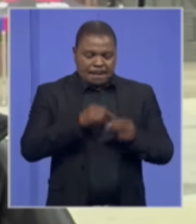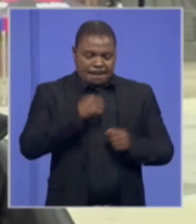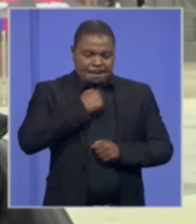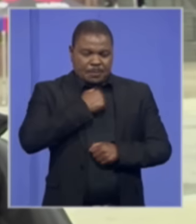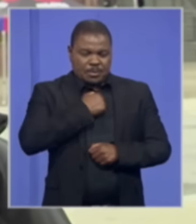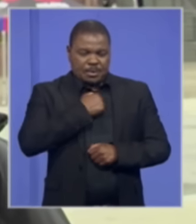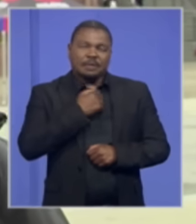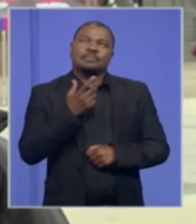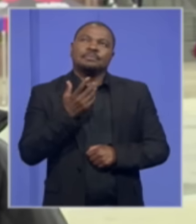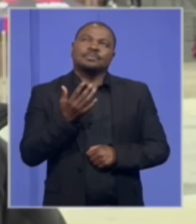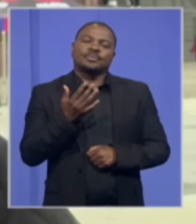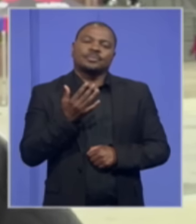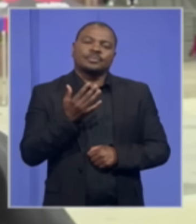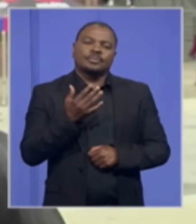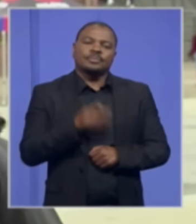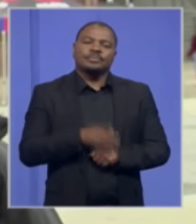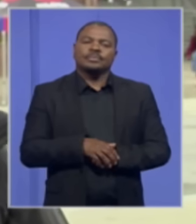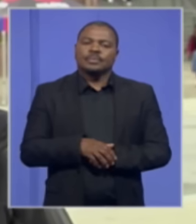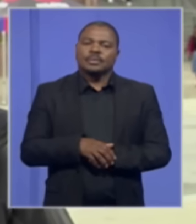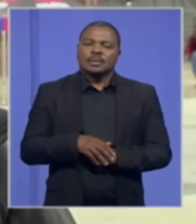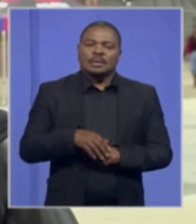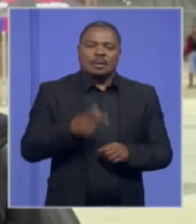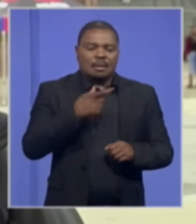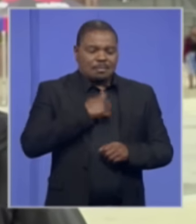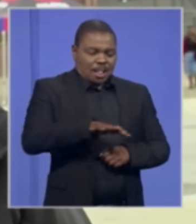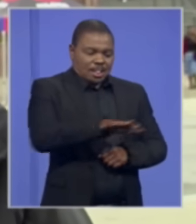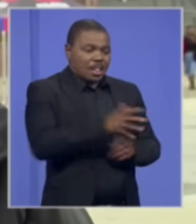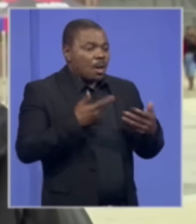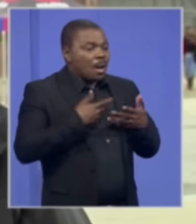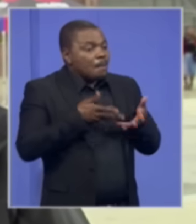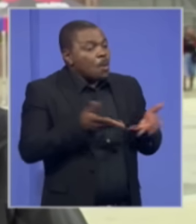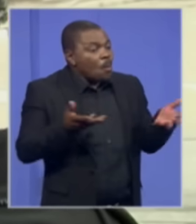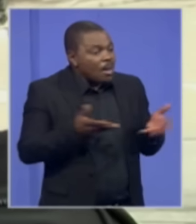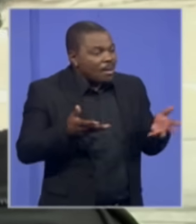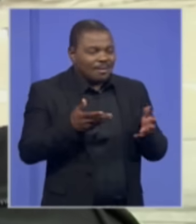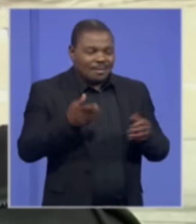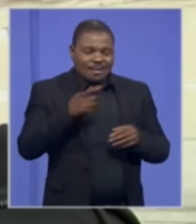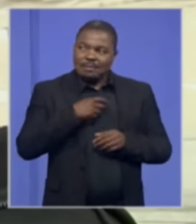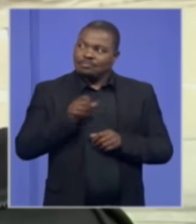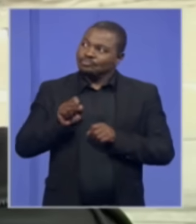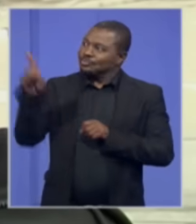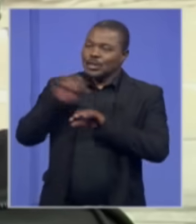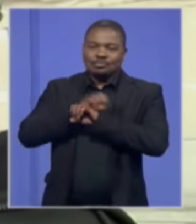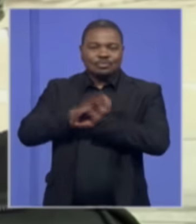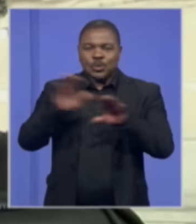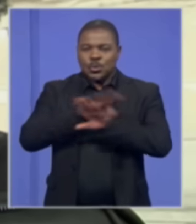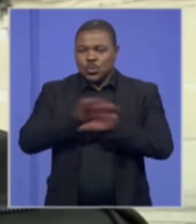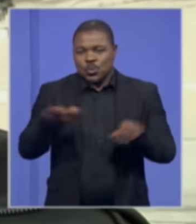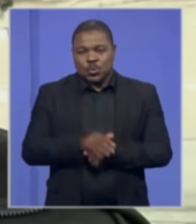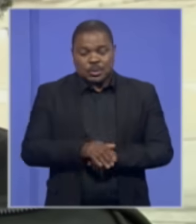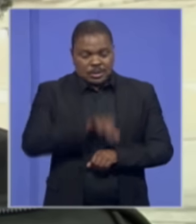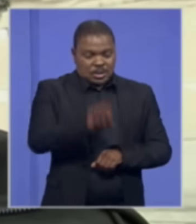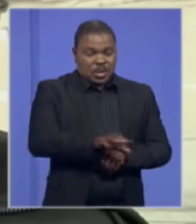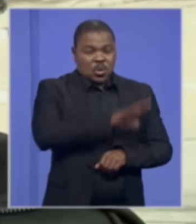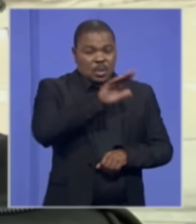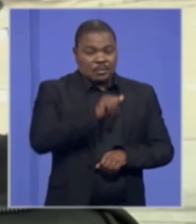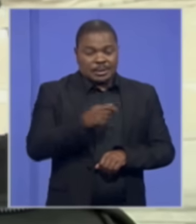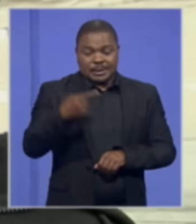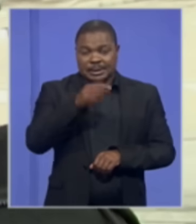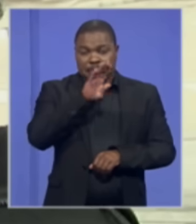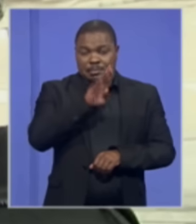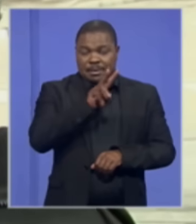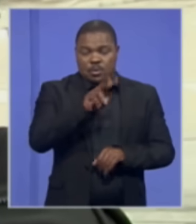I will stop posting my location on Facebook. The rate of the gender-based violence in South Africa, we cannot be safe